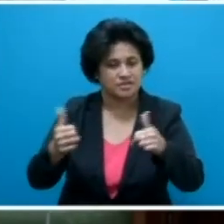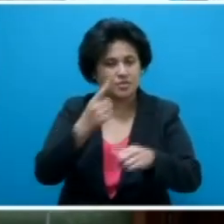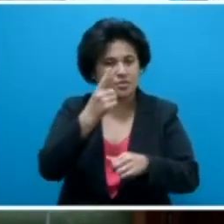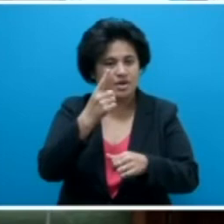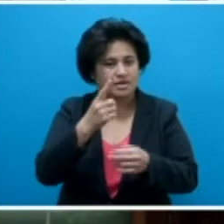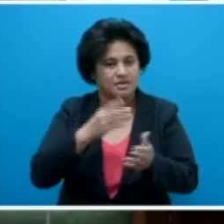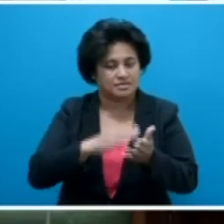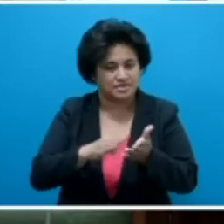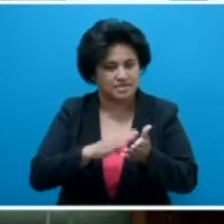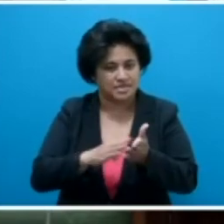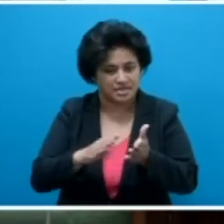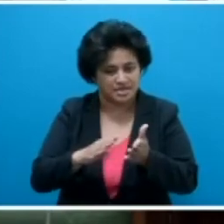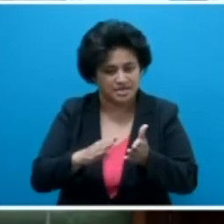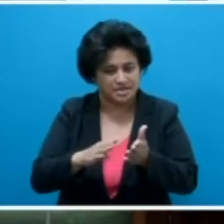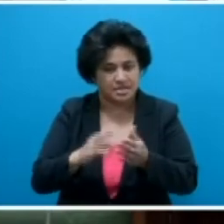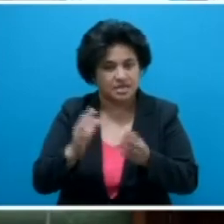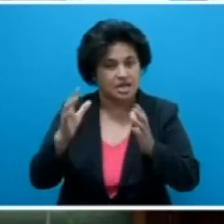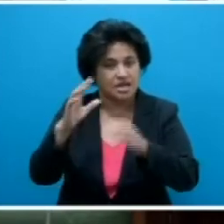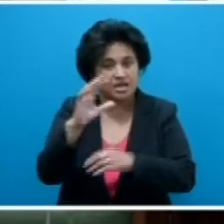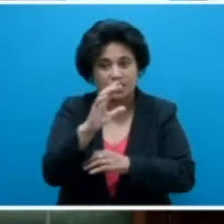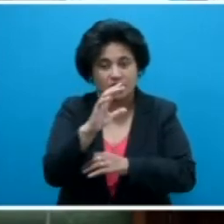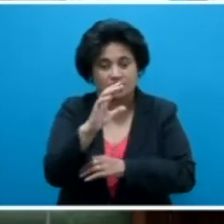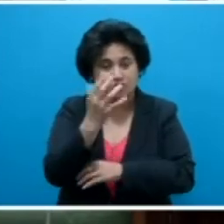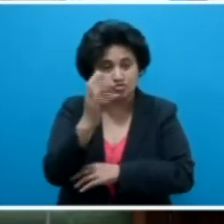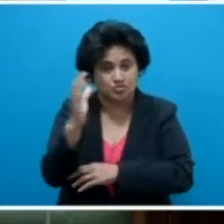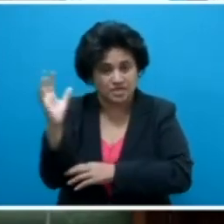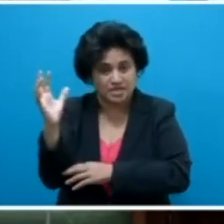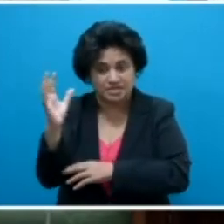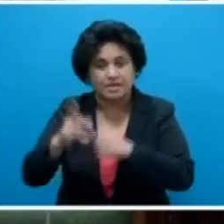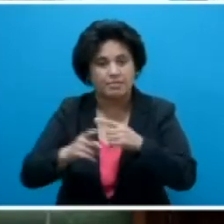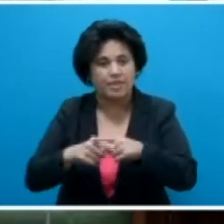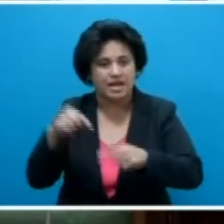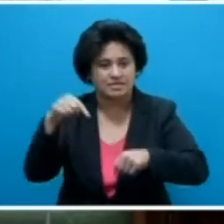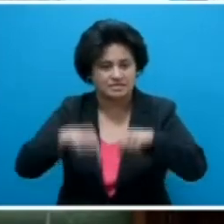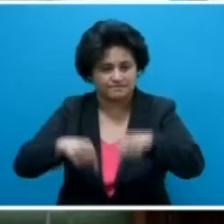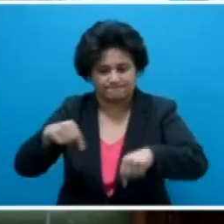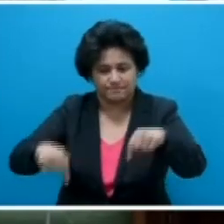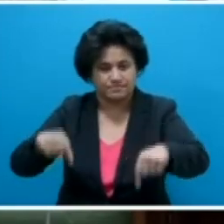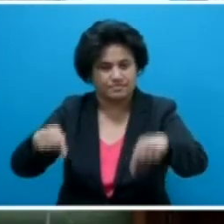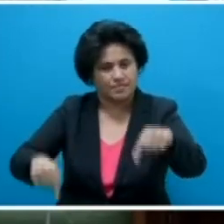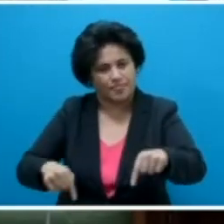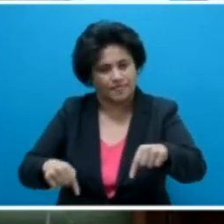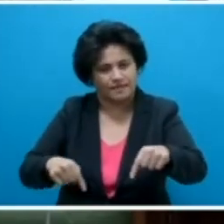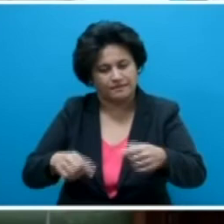and more than 250,000 mangroves within 10 months.